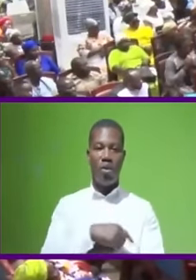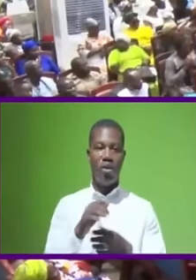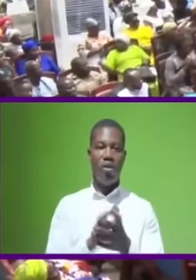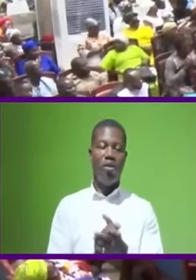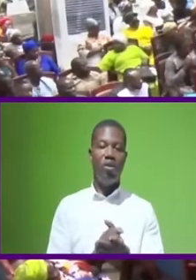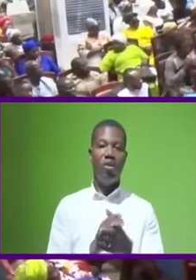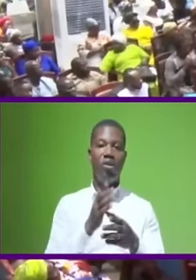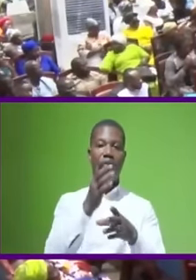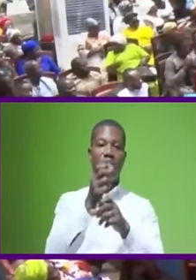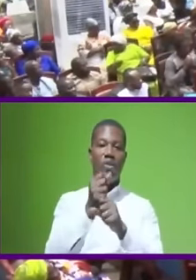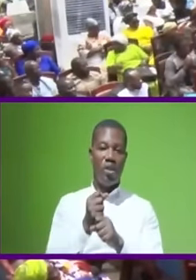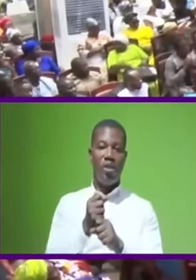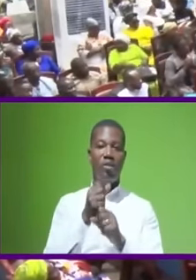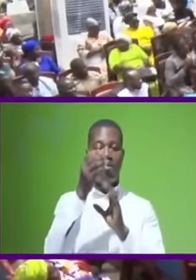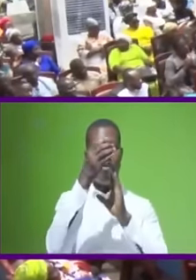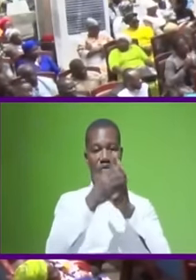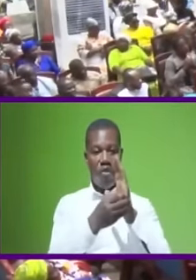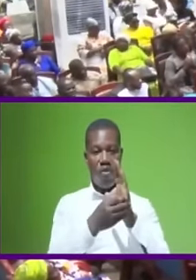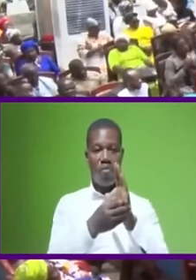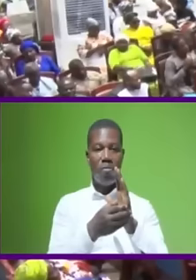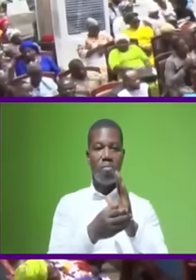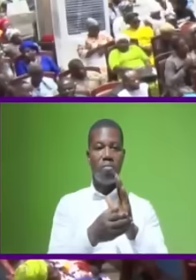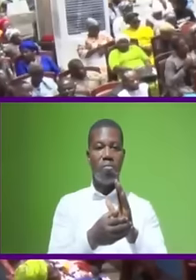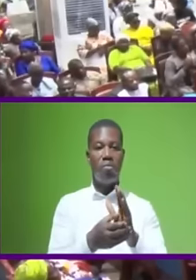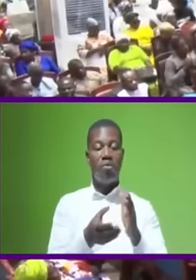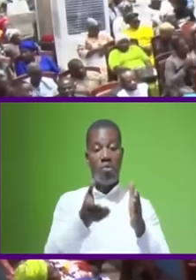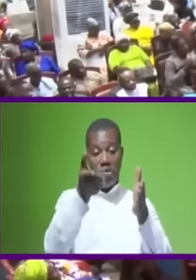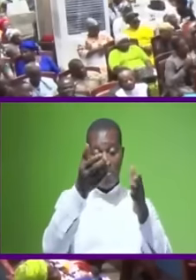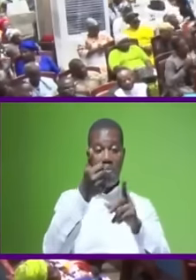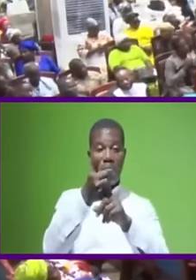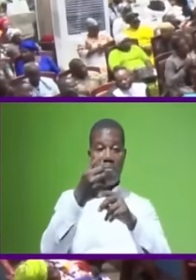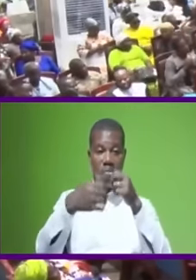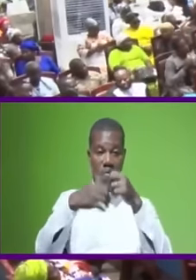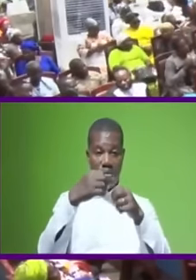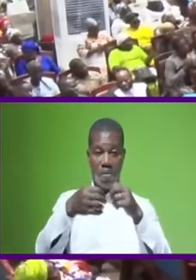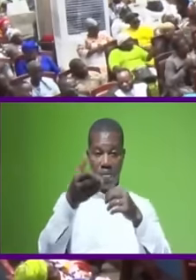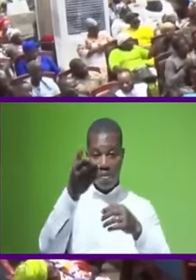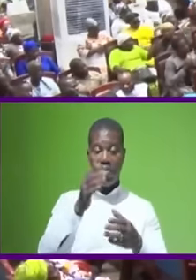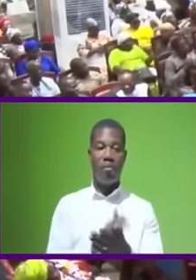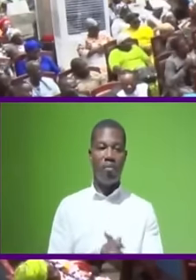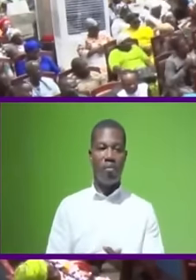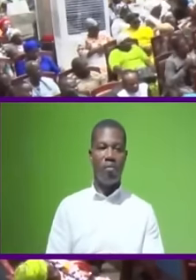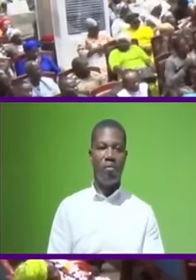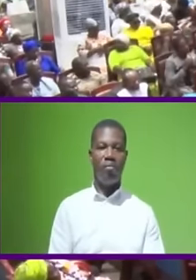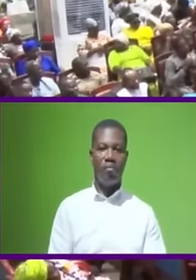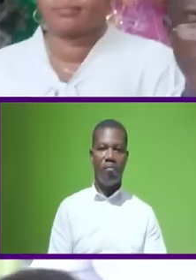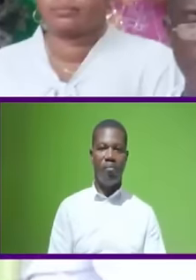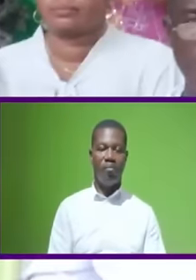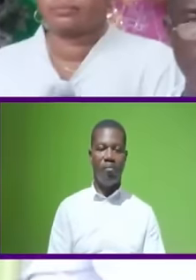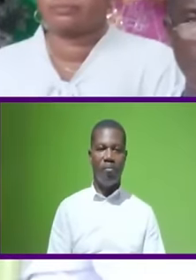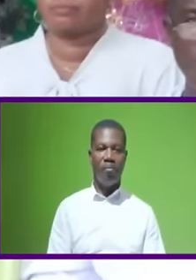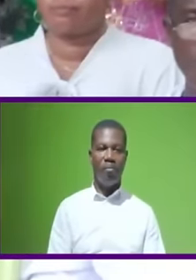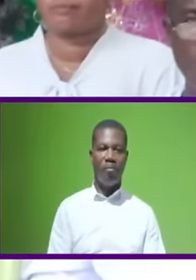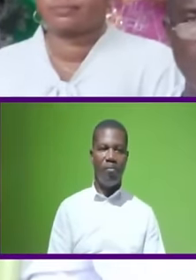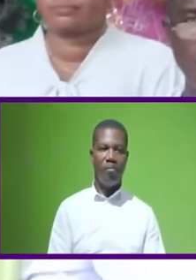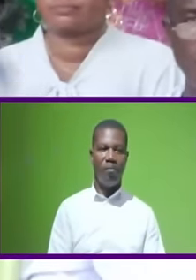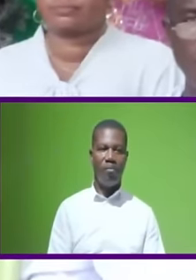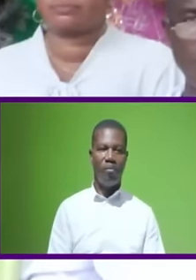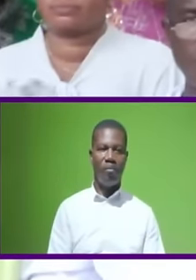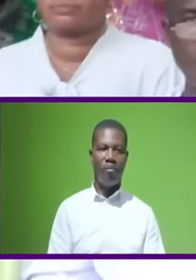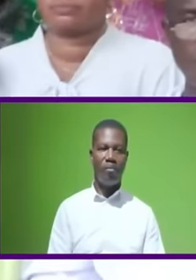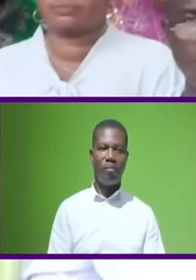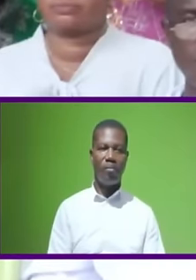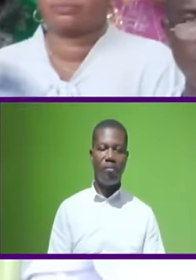form. Esawala. Esawala. Yes. Just like the one who today has been blessed by